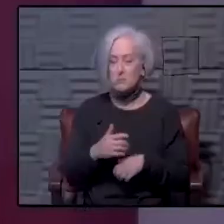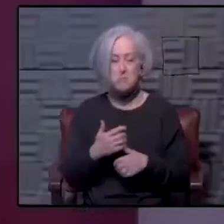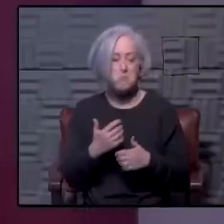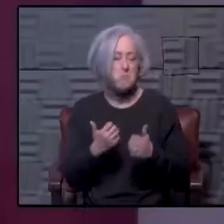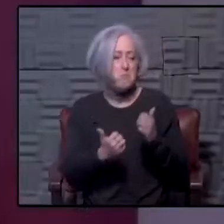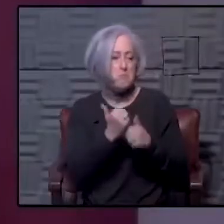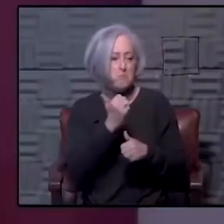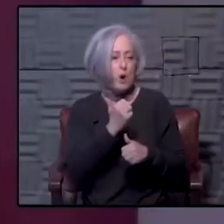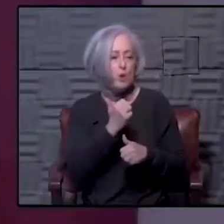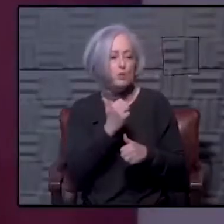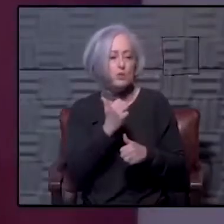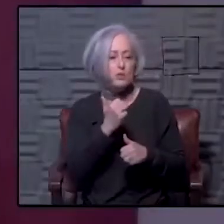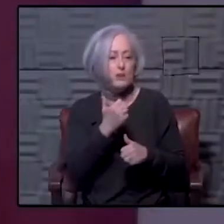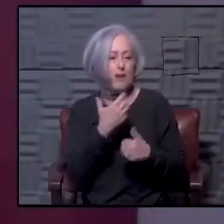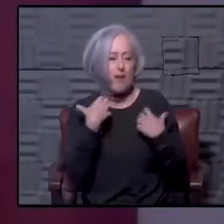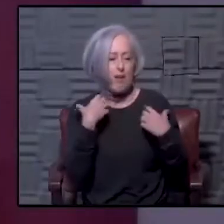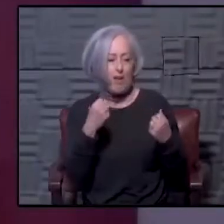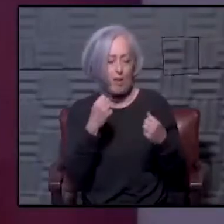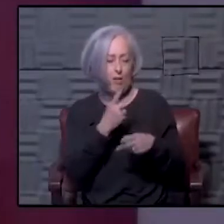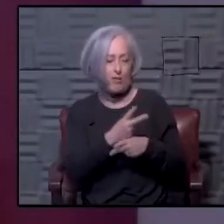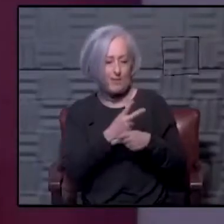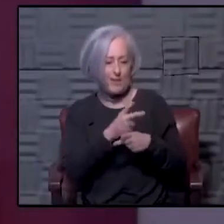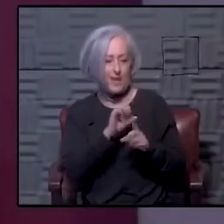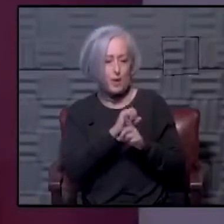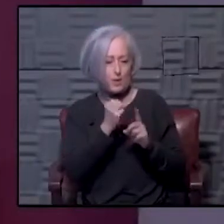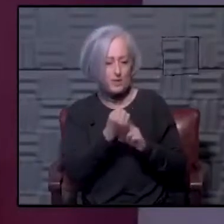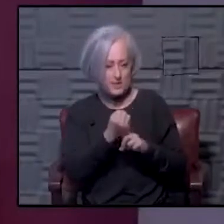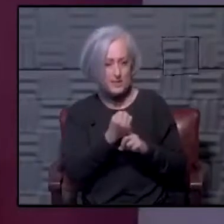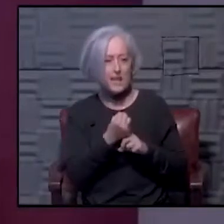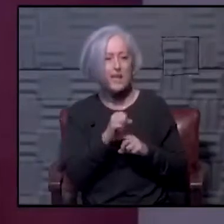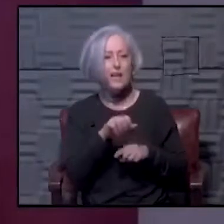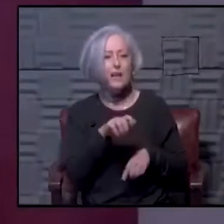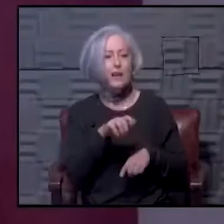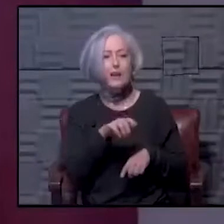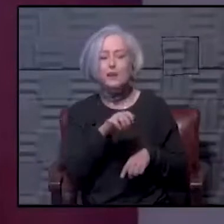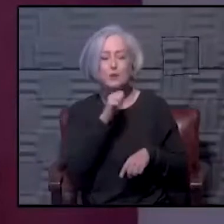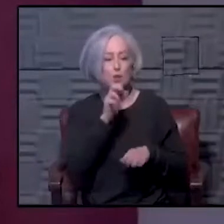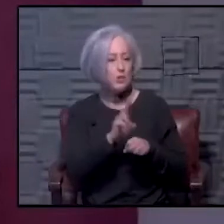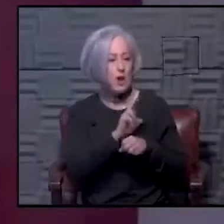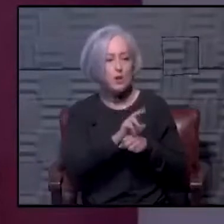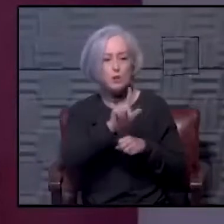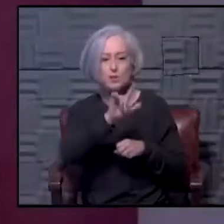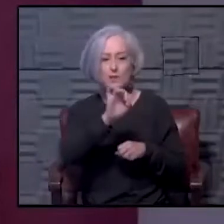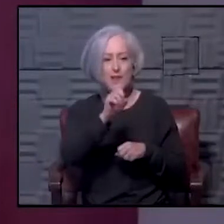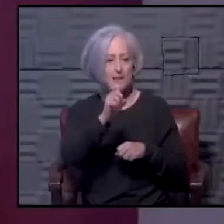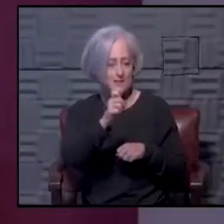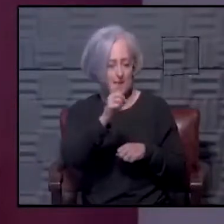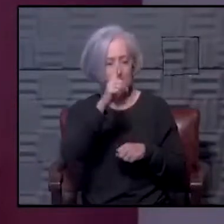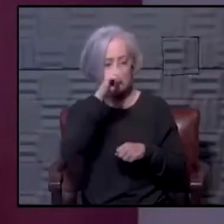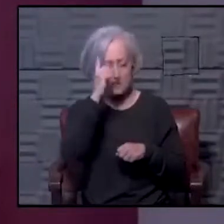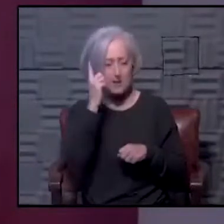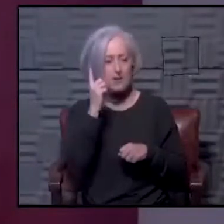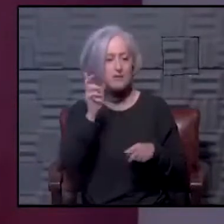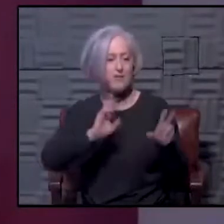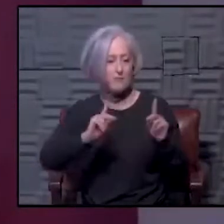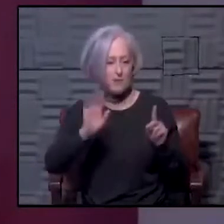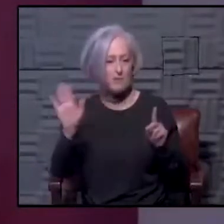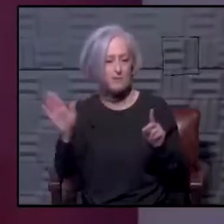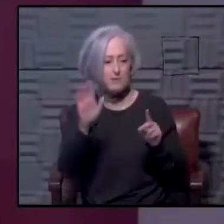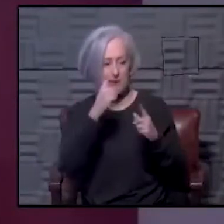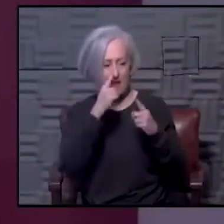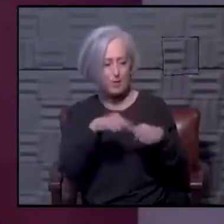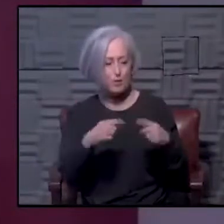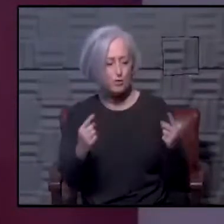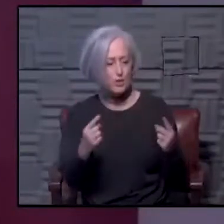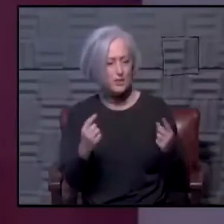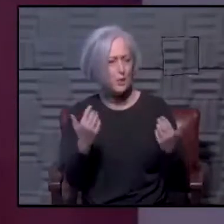the gloves used are latex-free due to the amount of folks that have had allergies to latex in the past. So I don't actually know the significance